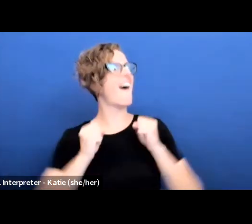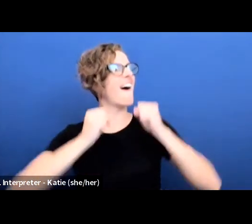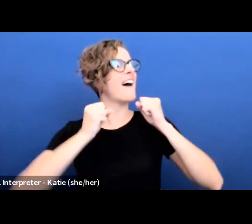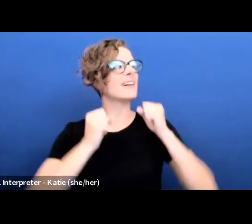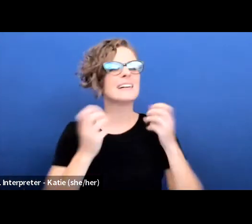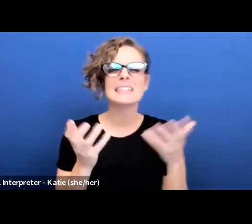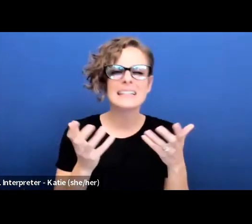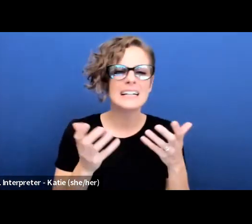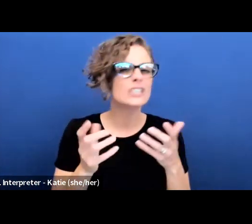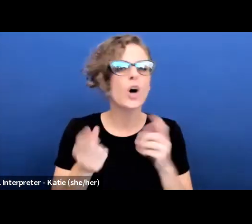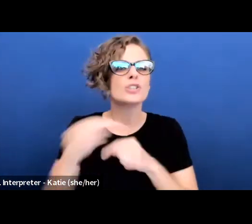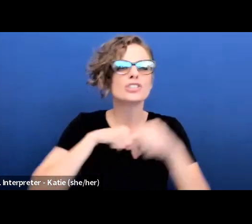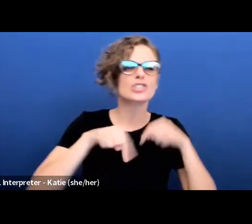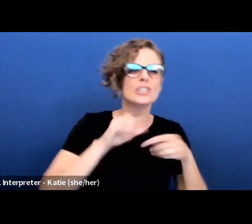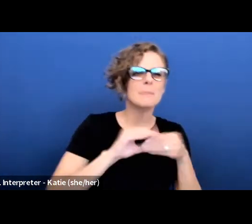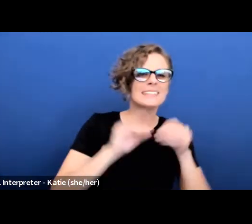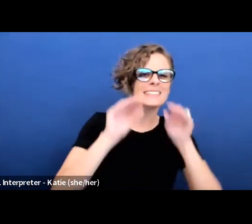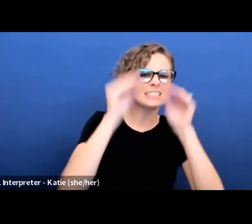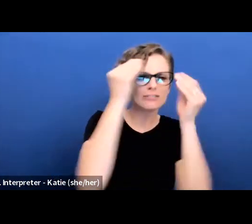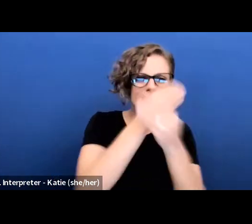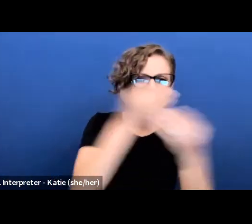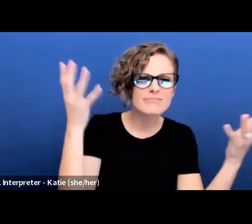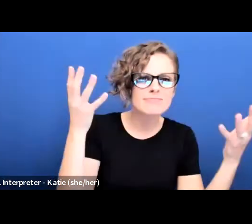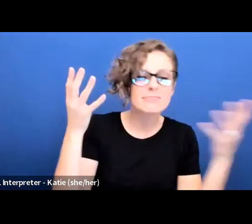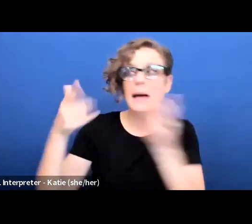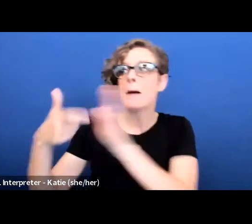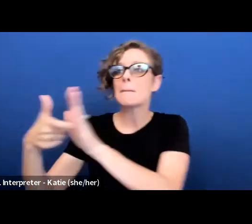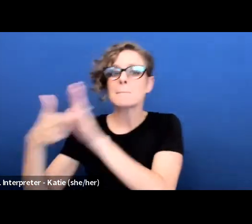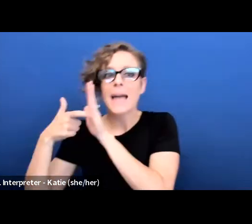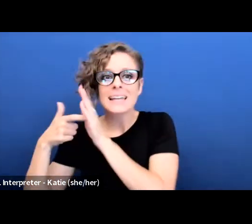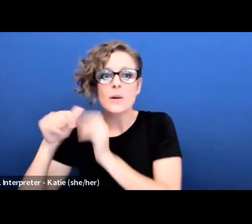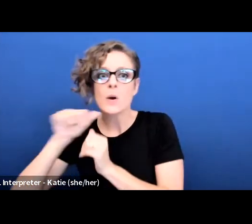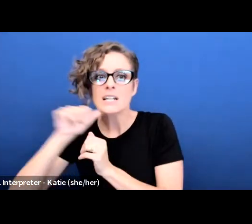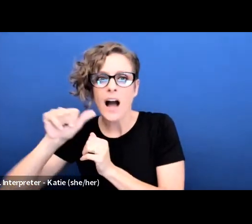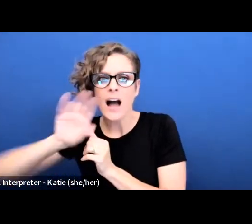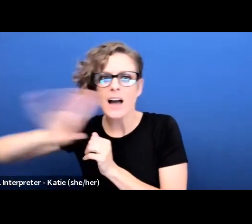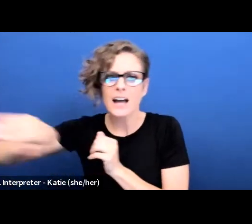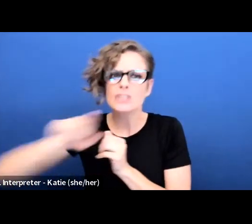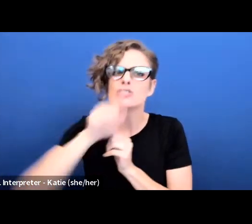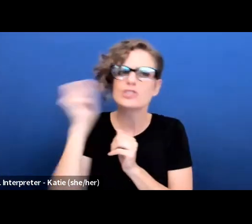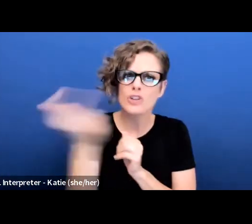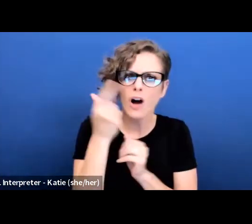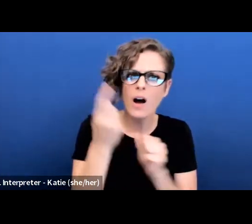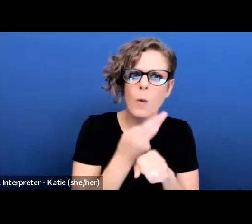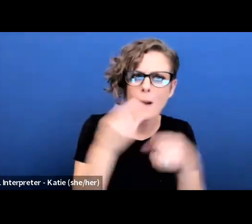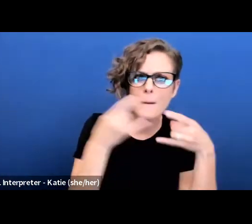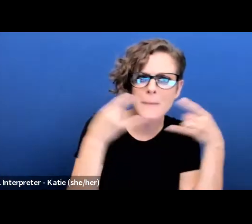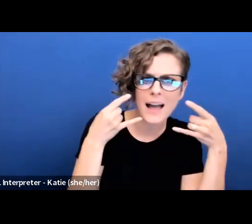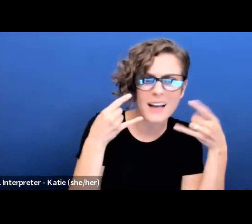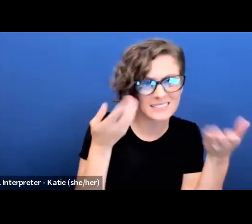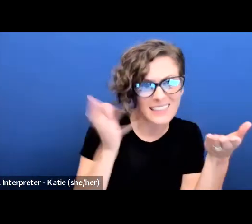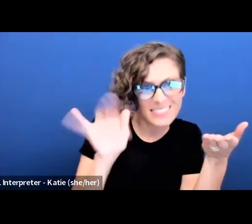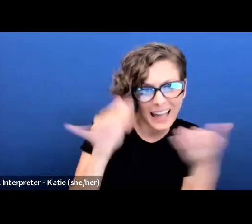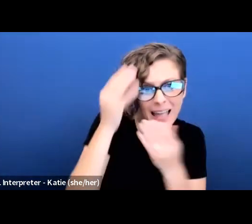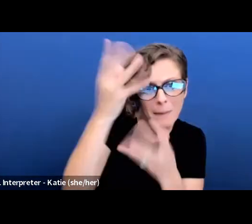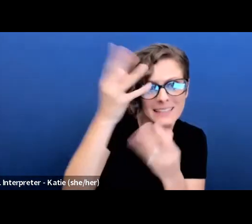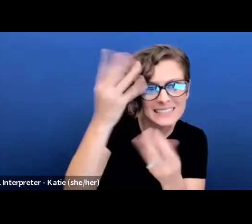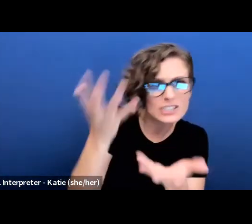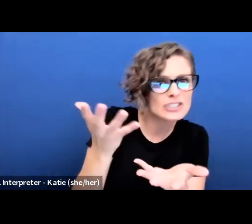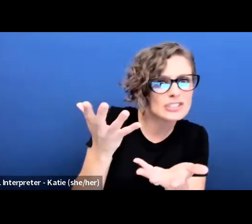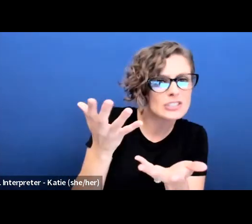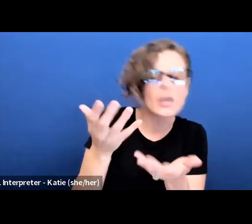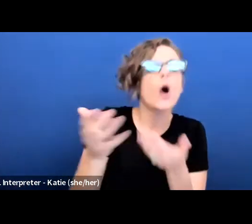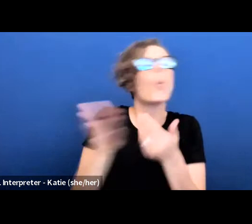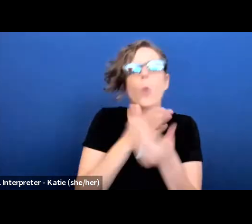know what, regardless of what anyone says about a mandate, you need to be wearing the masks. So I think whatever that is, we should get on the